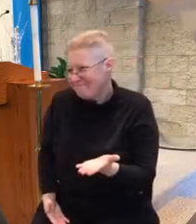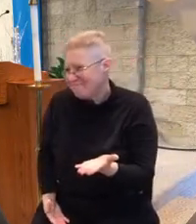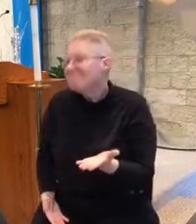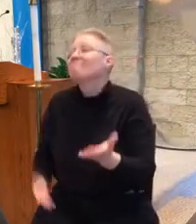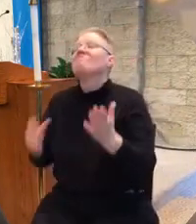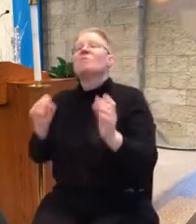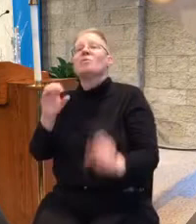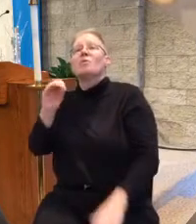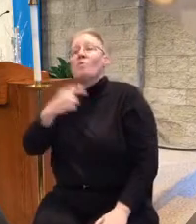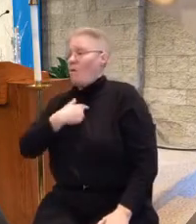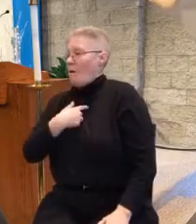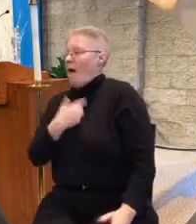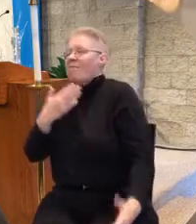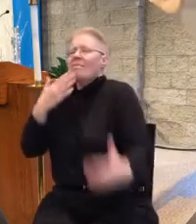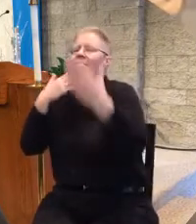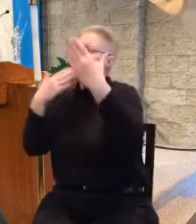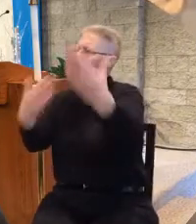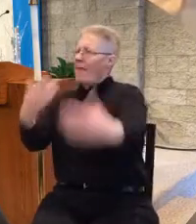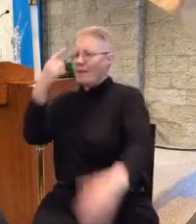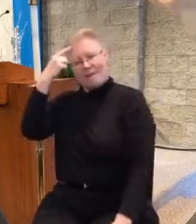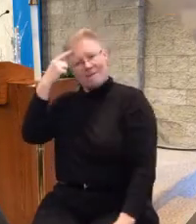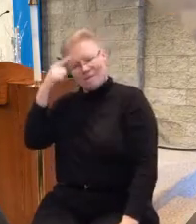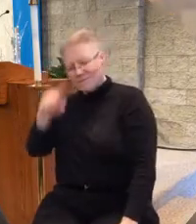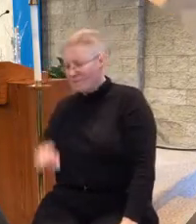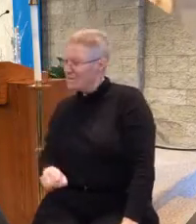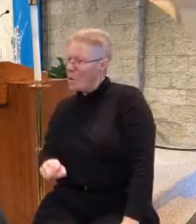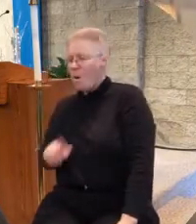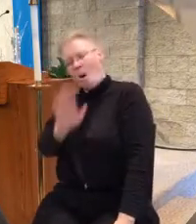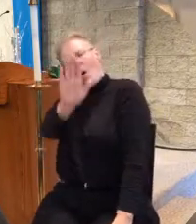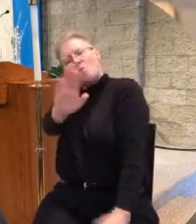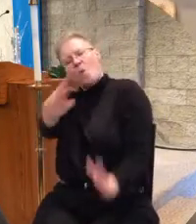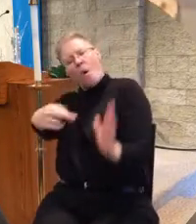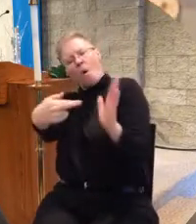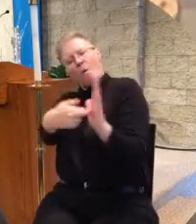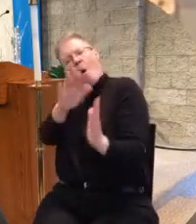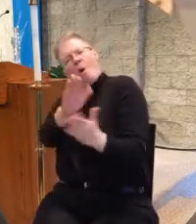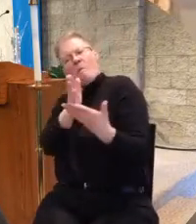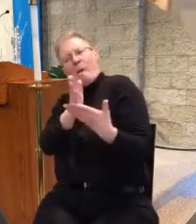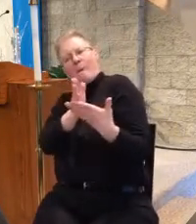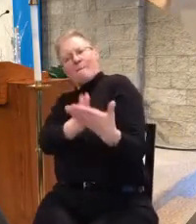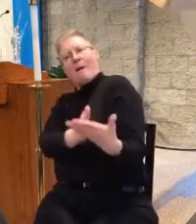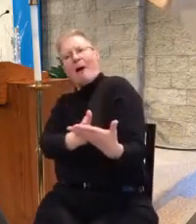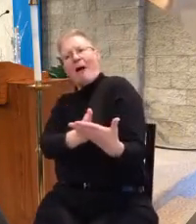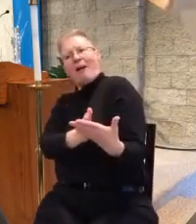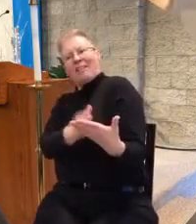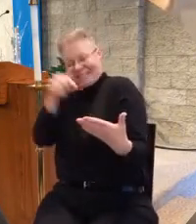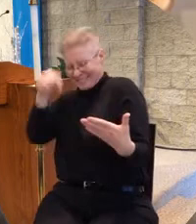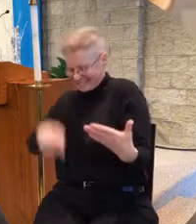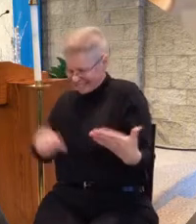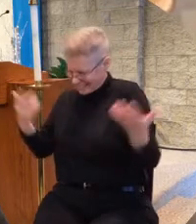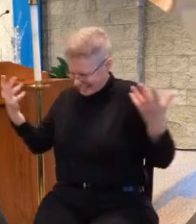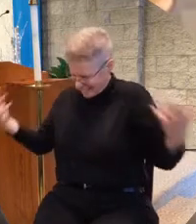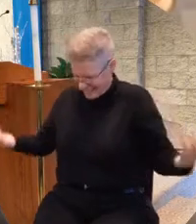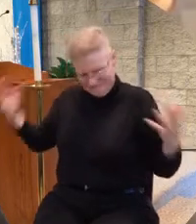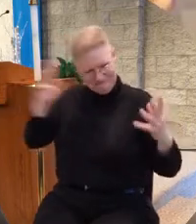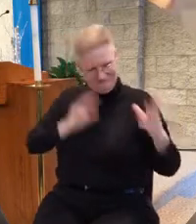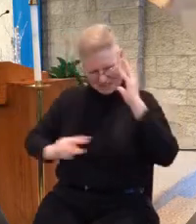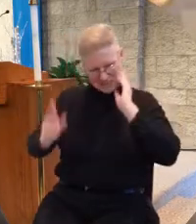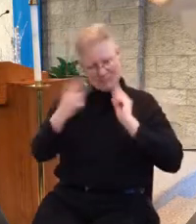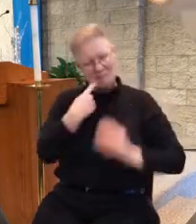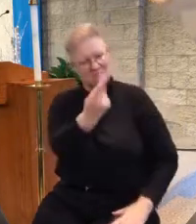So I thank you for the part you played in this dance we had to do.